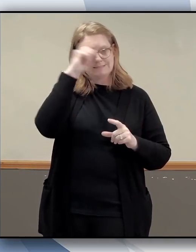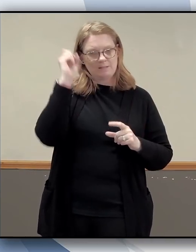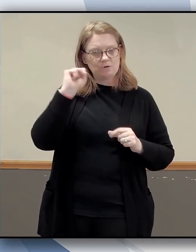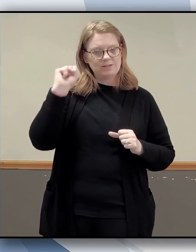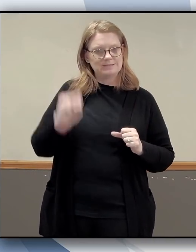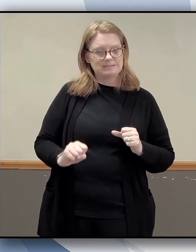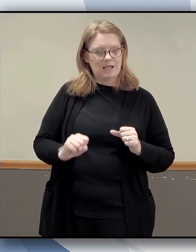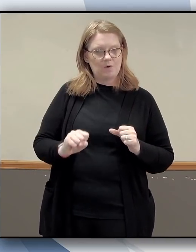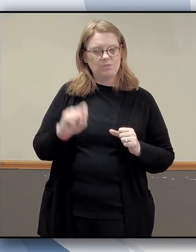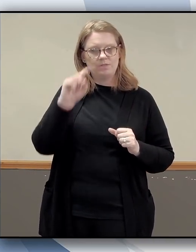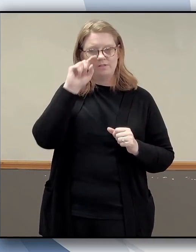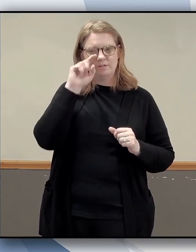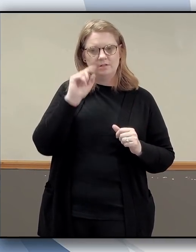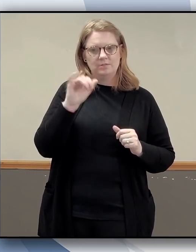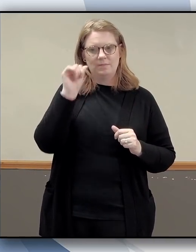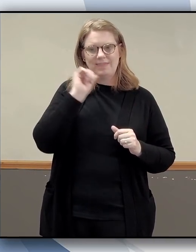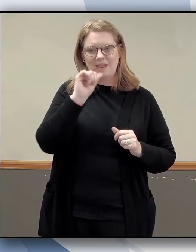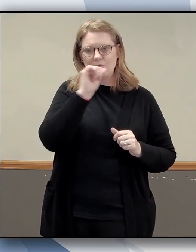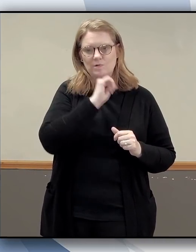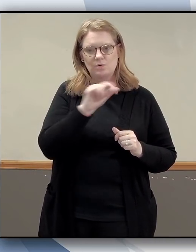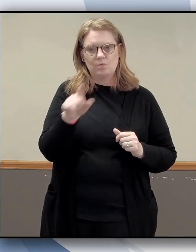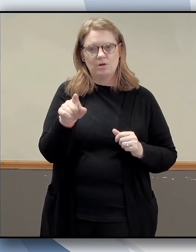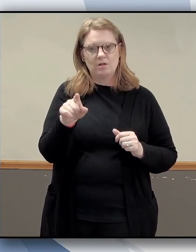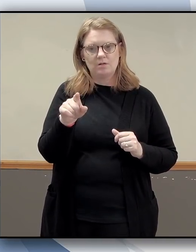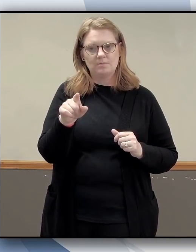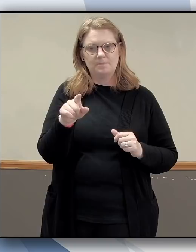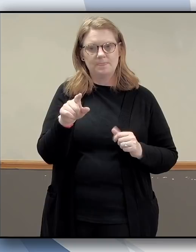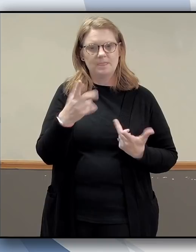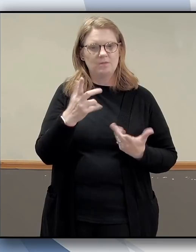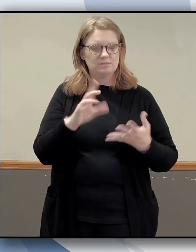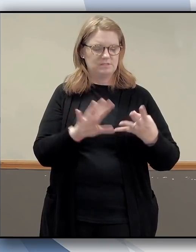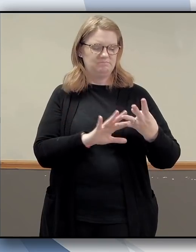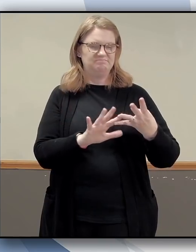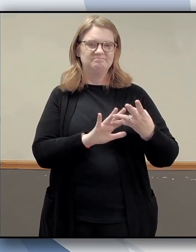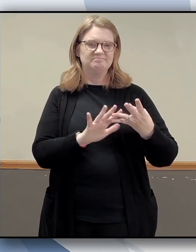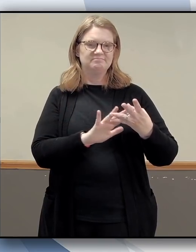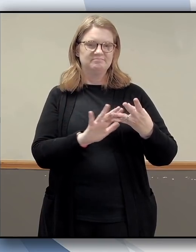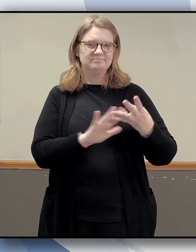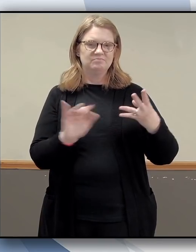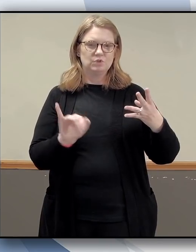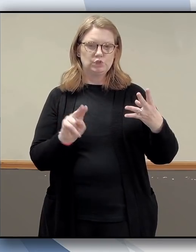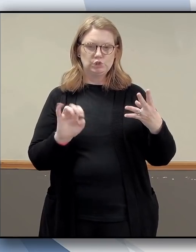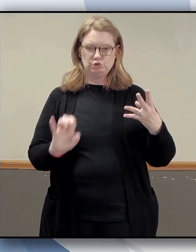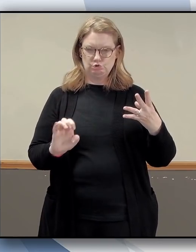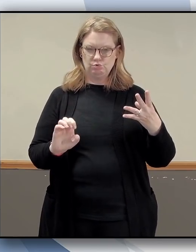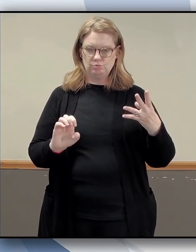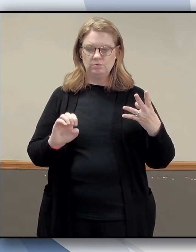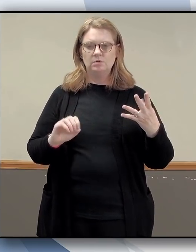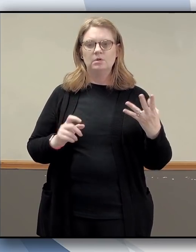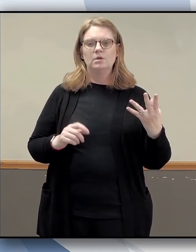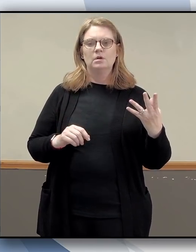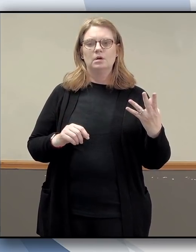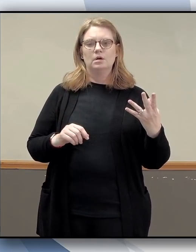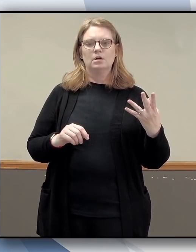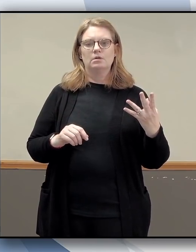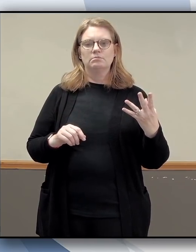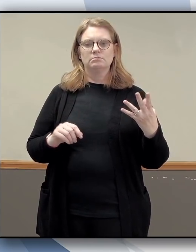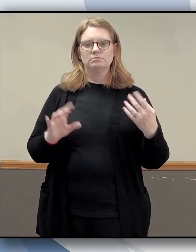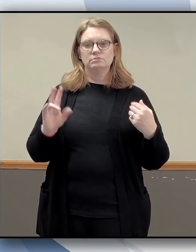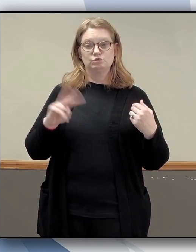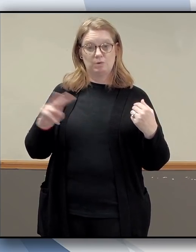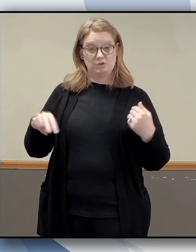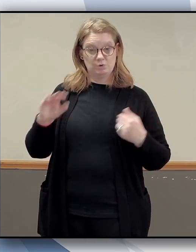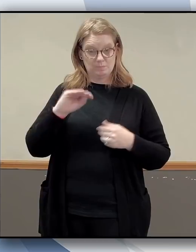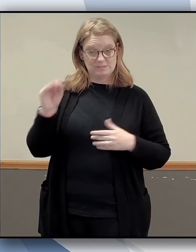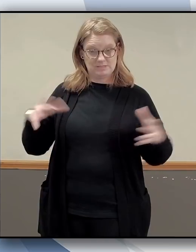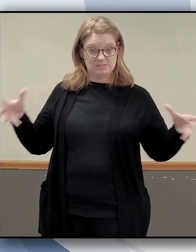So, like with Arizona, that was in late June with their positivity rates at 22%